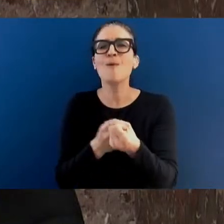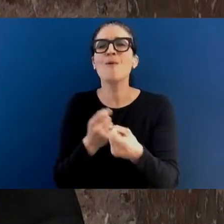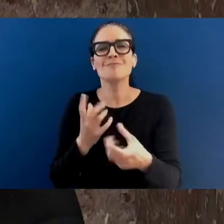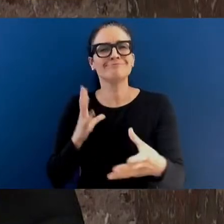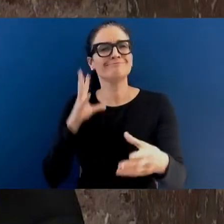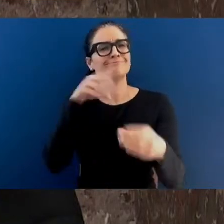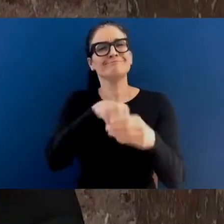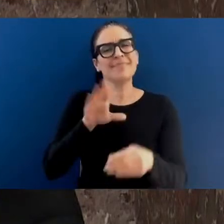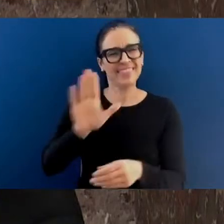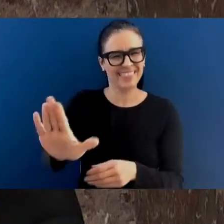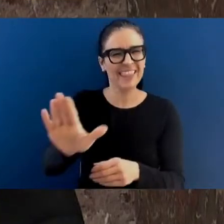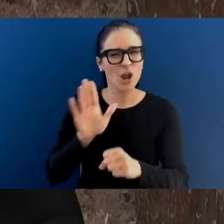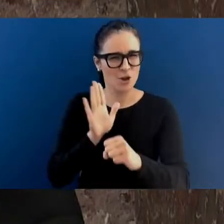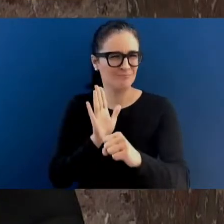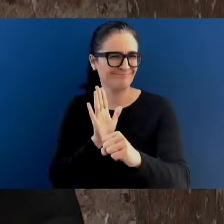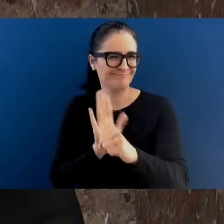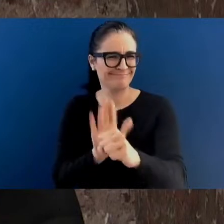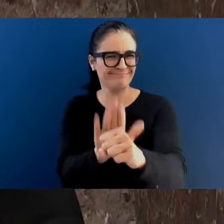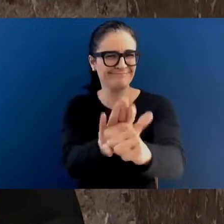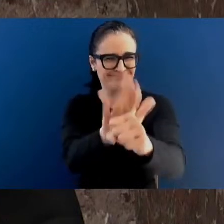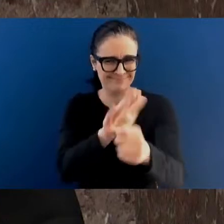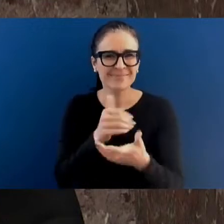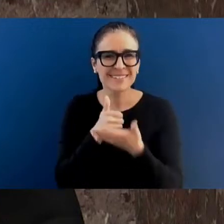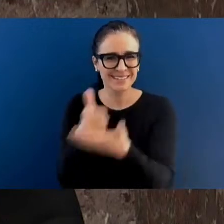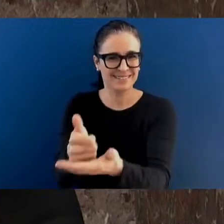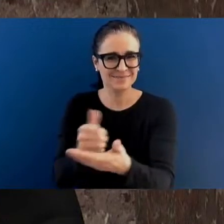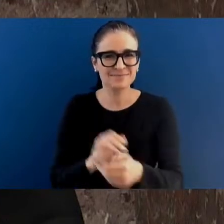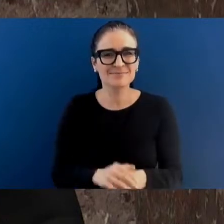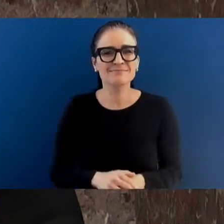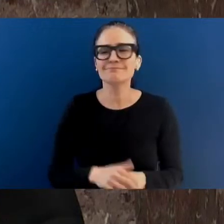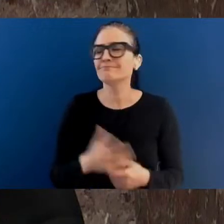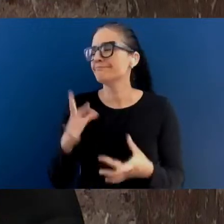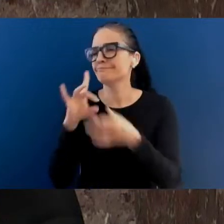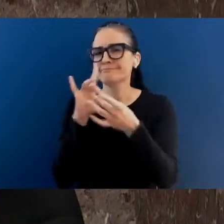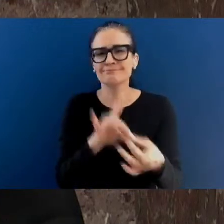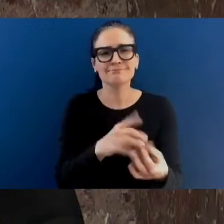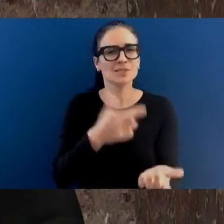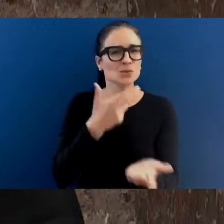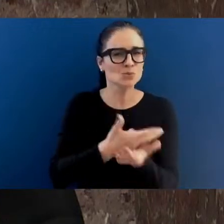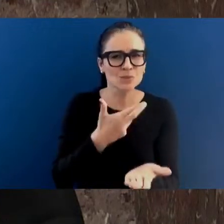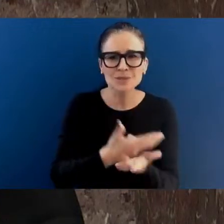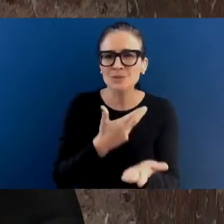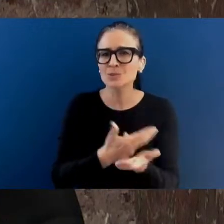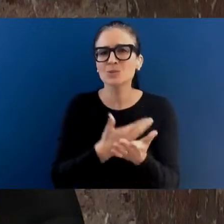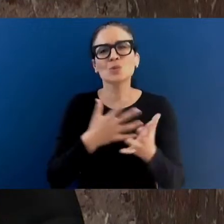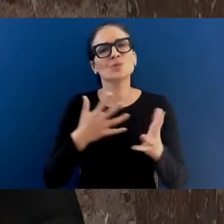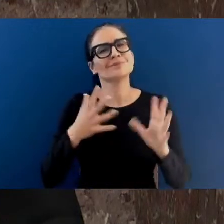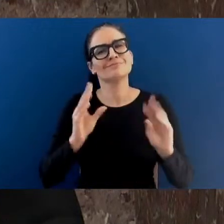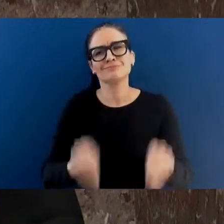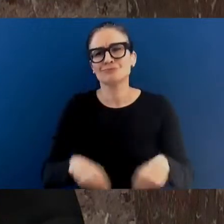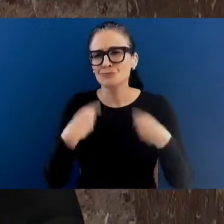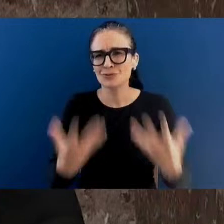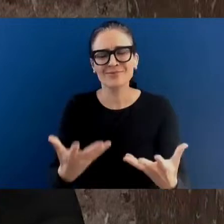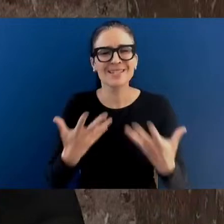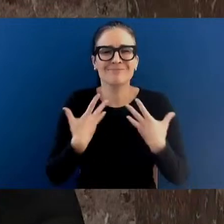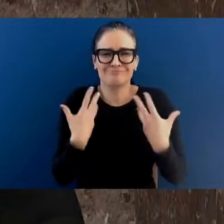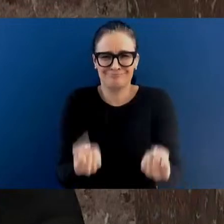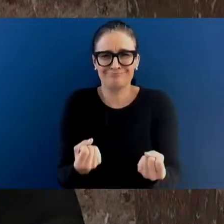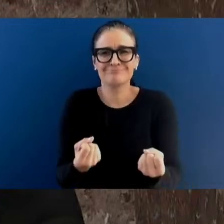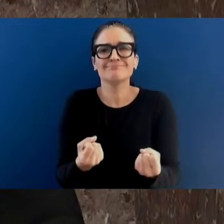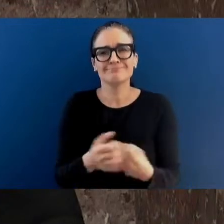the indispensable role in promoting health and wellness in our society. Together, let us champion nursing excellence and